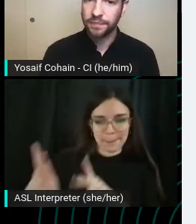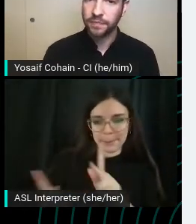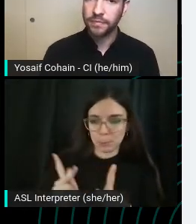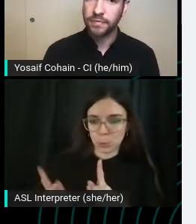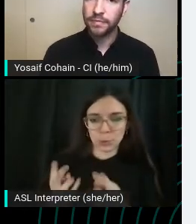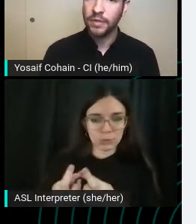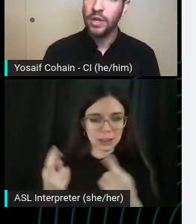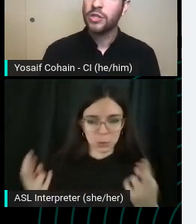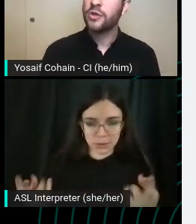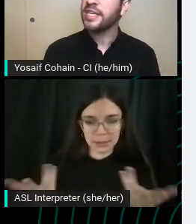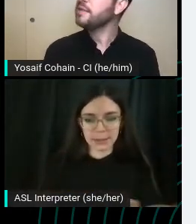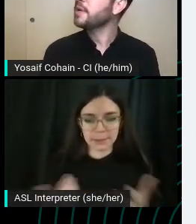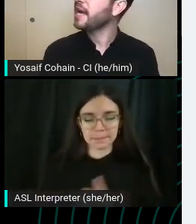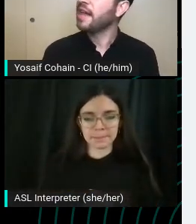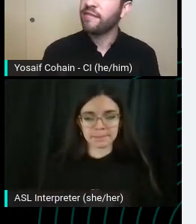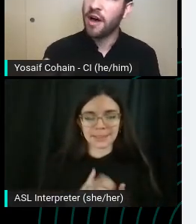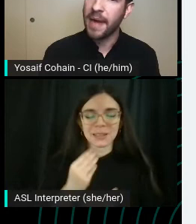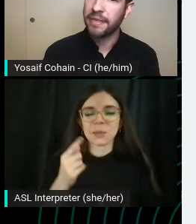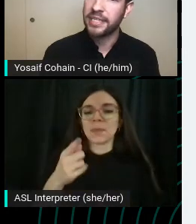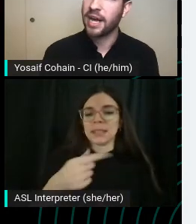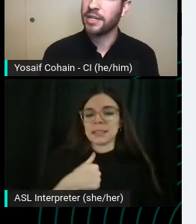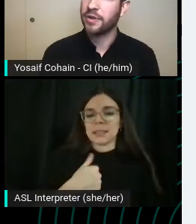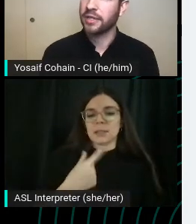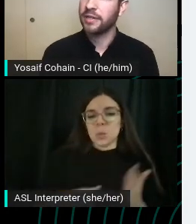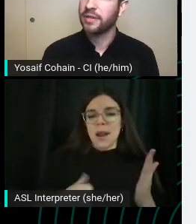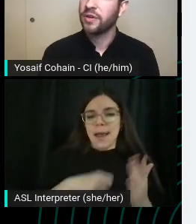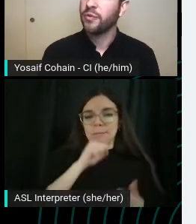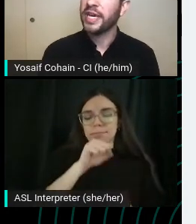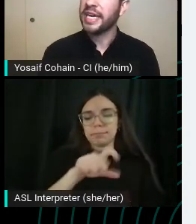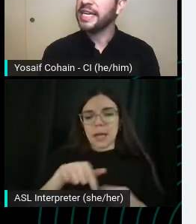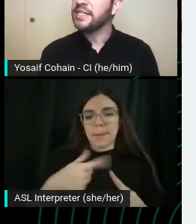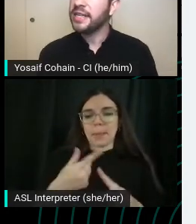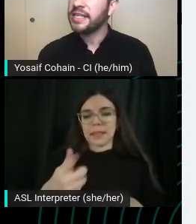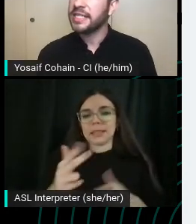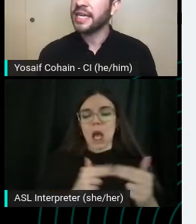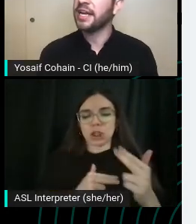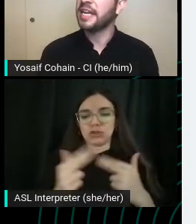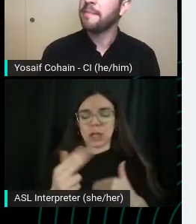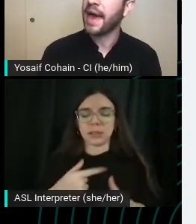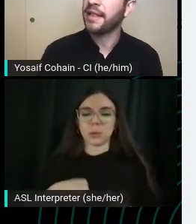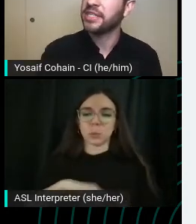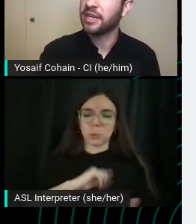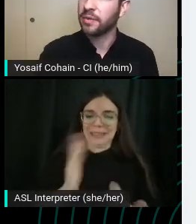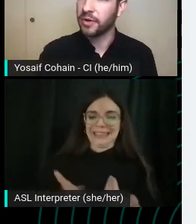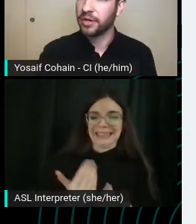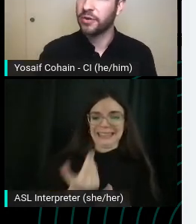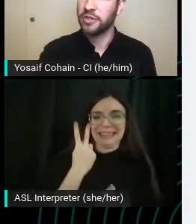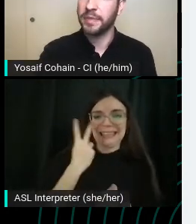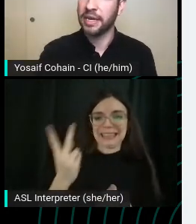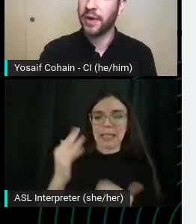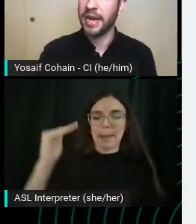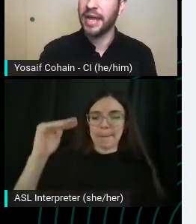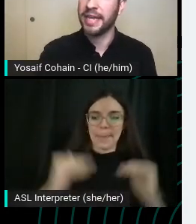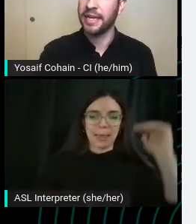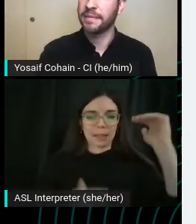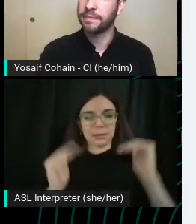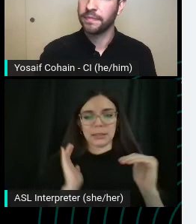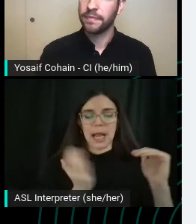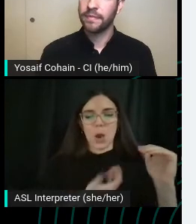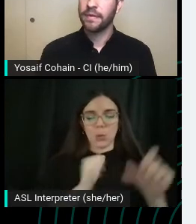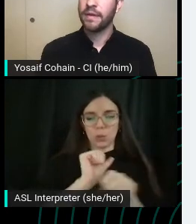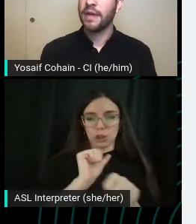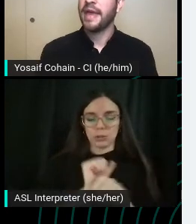resources. So this is what I love about this construct. We easily see an imbalance in our work towards being great at